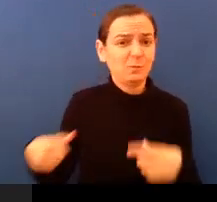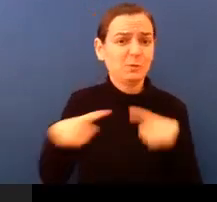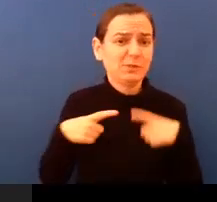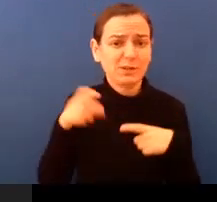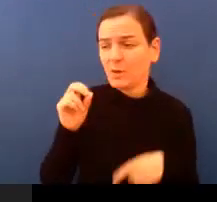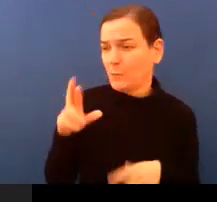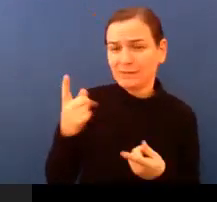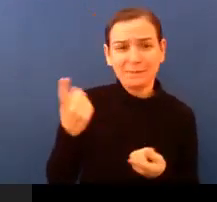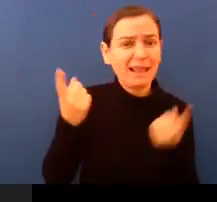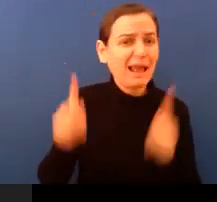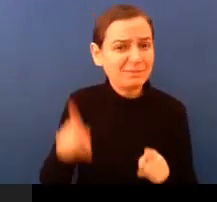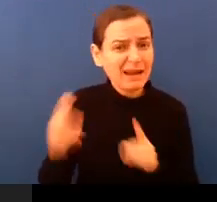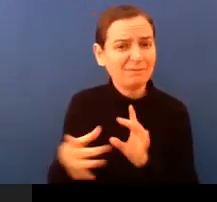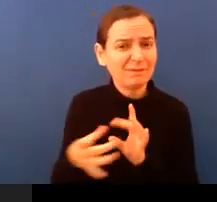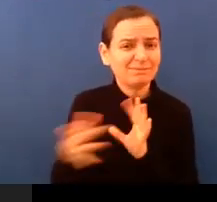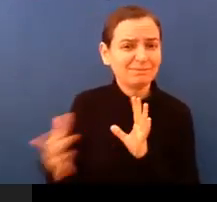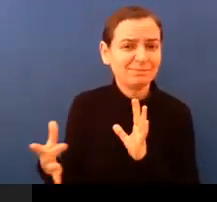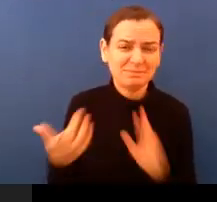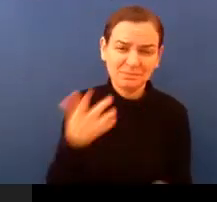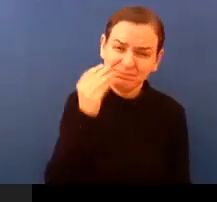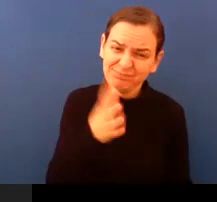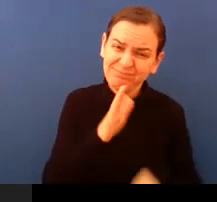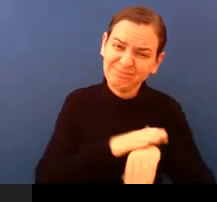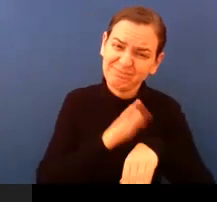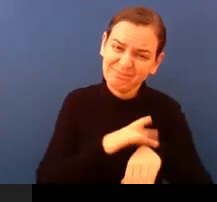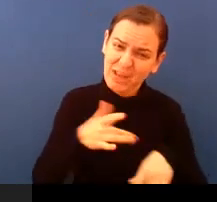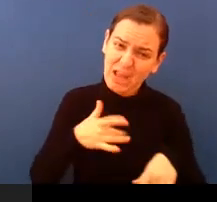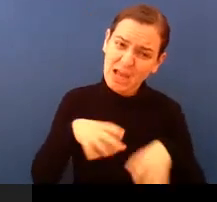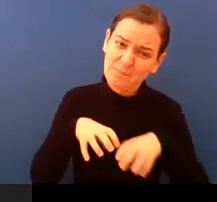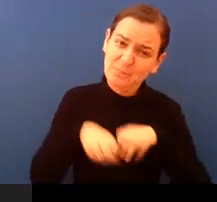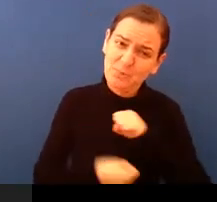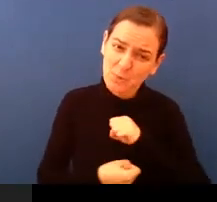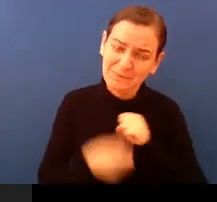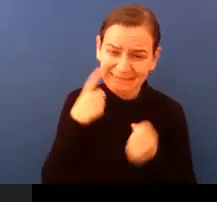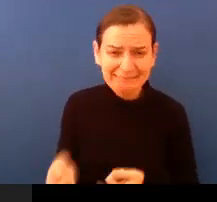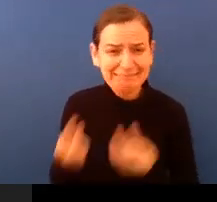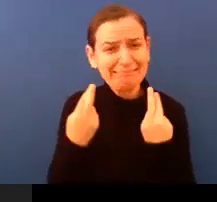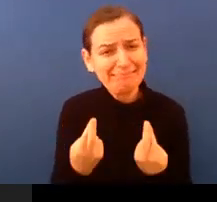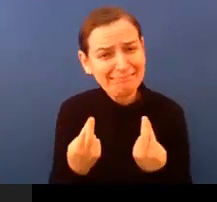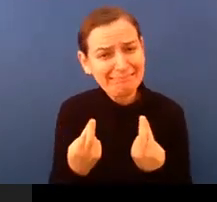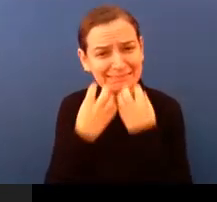not a reason to get a guide dog. A guide dog is a working dog, and it's not a pet.